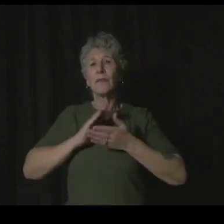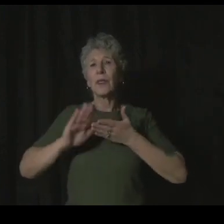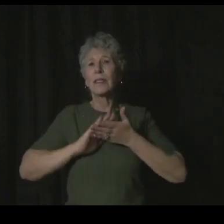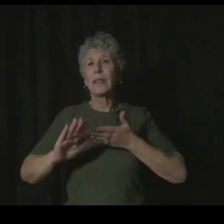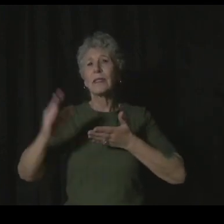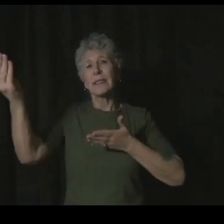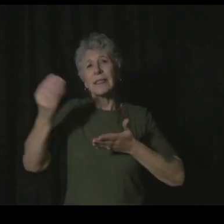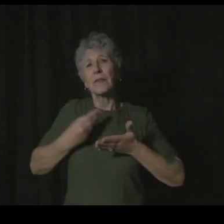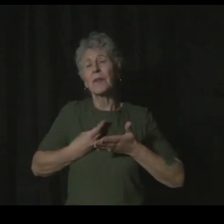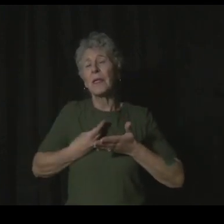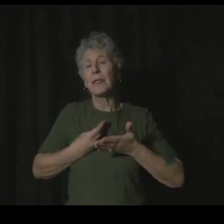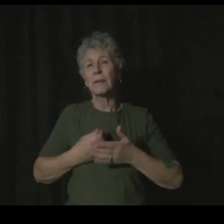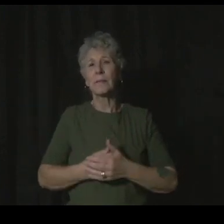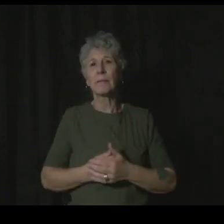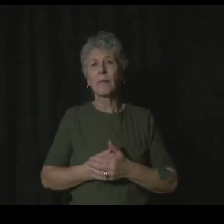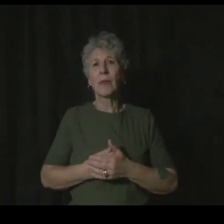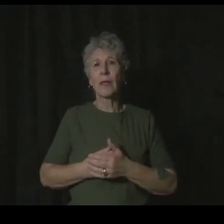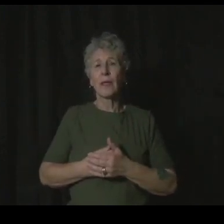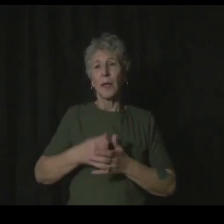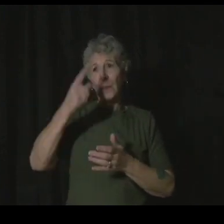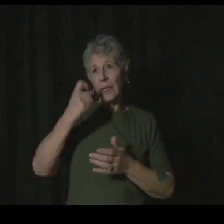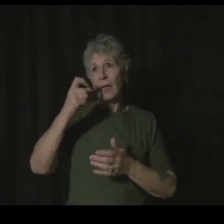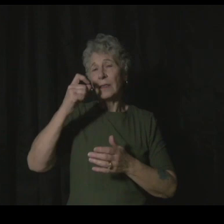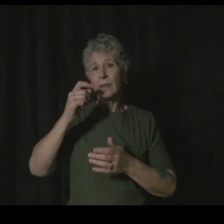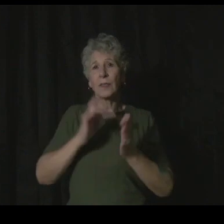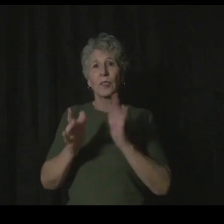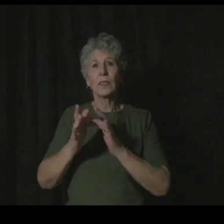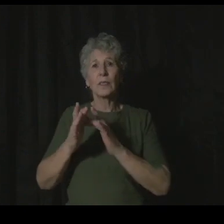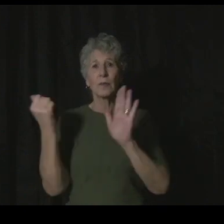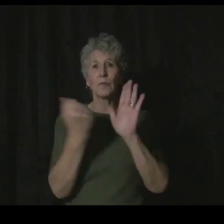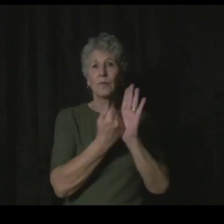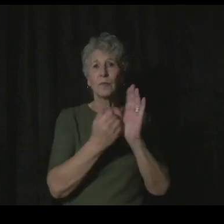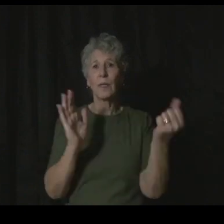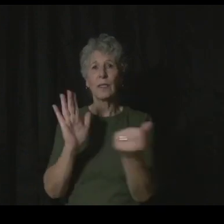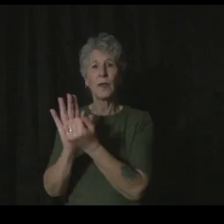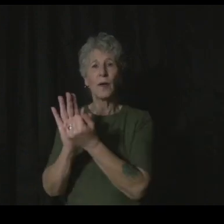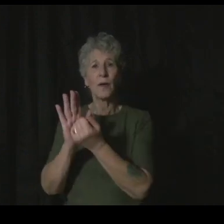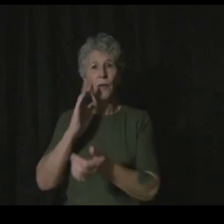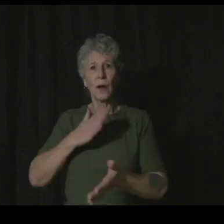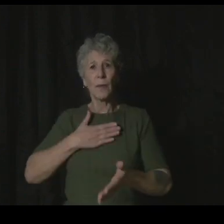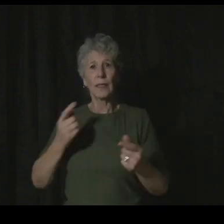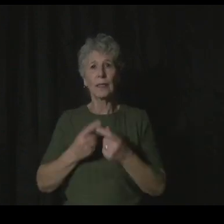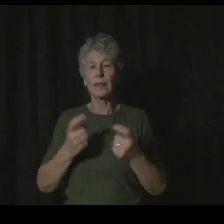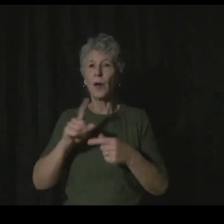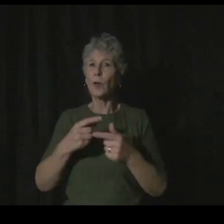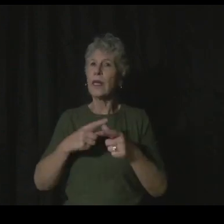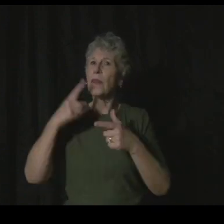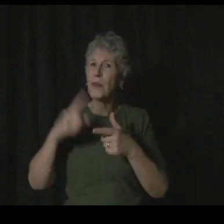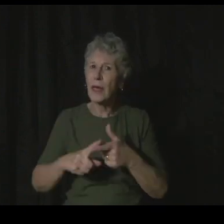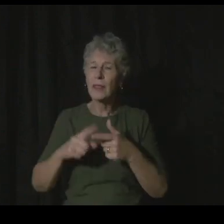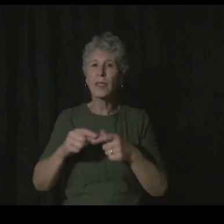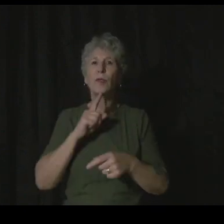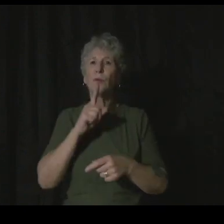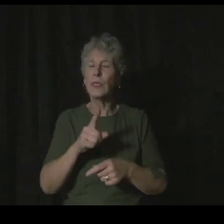granted to you because his son was crucified upon the cross for your sins. And only once you do that can you really be able to